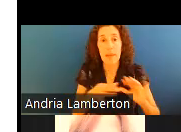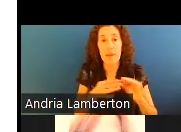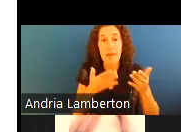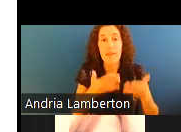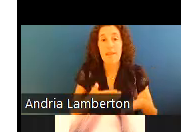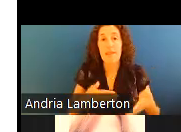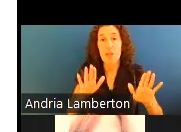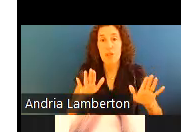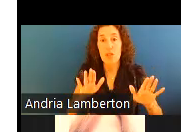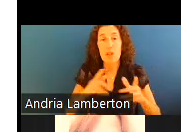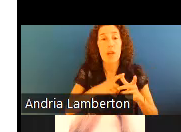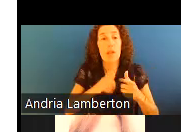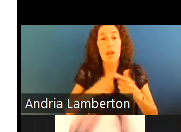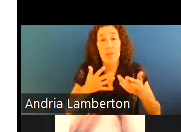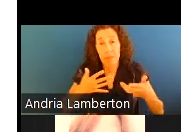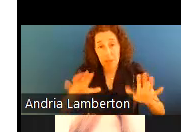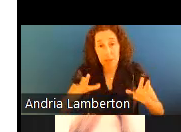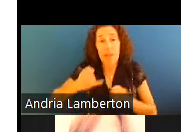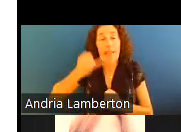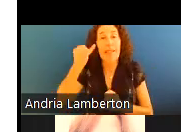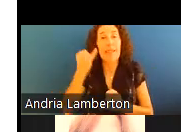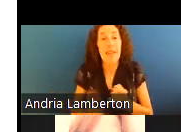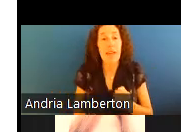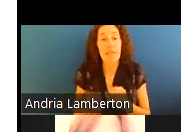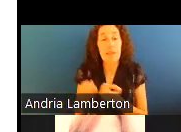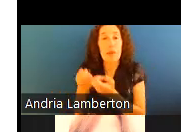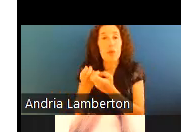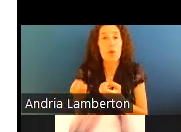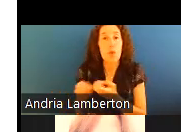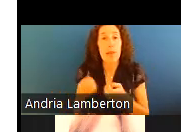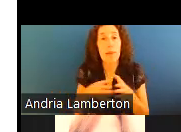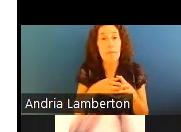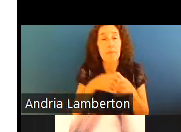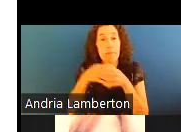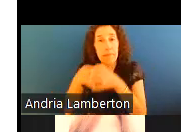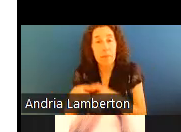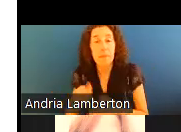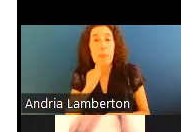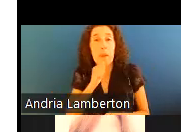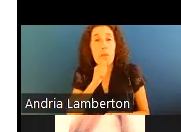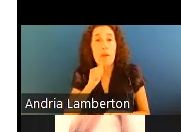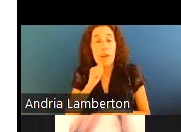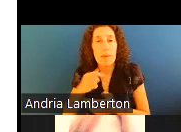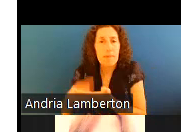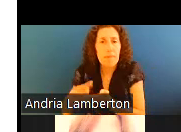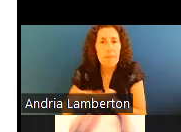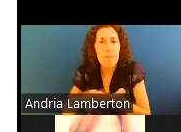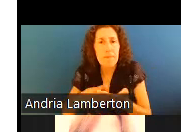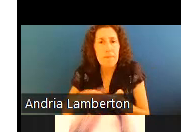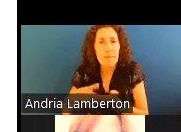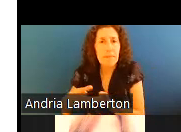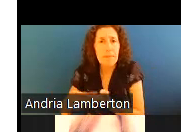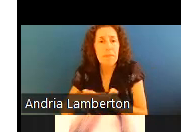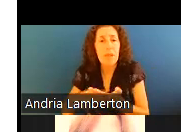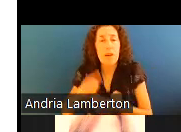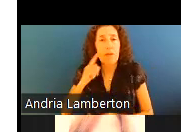the jurors know what they need to be deliberating on and how they should render a verdict. Verdicts can happen very quickly, or sometimes